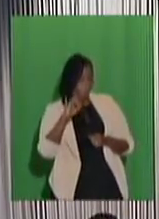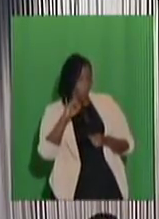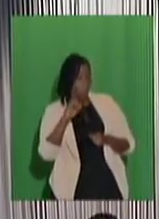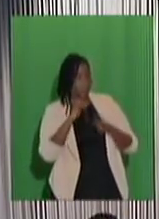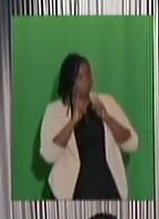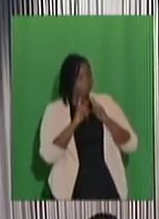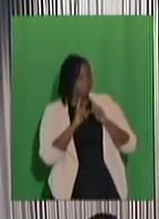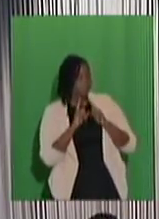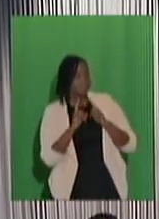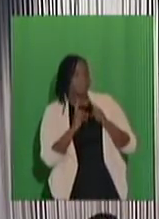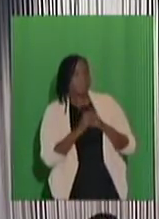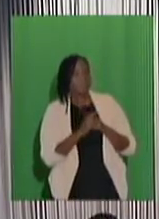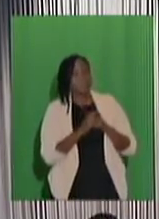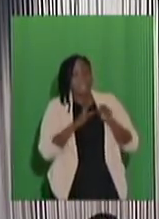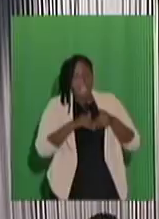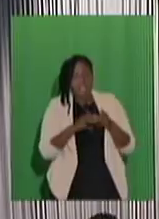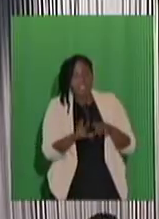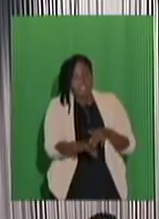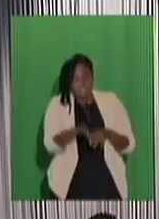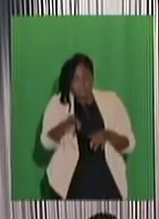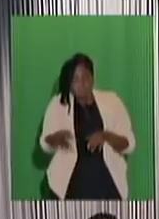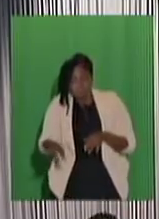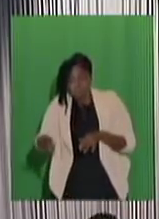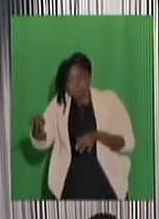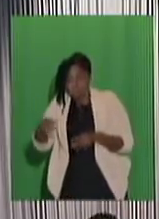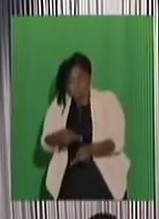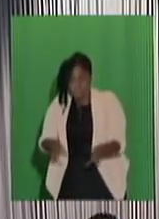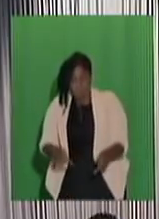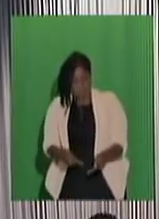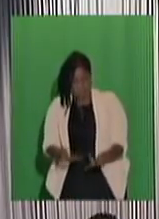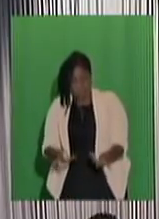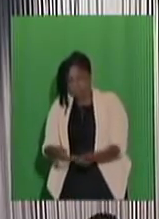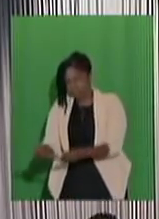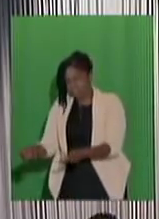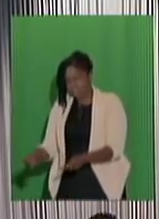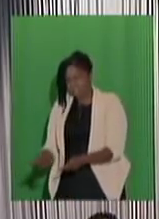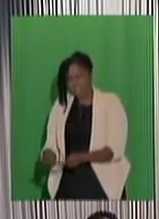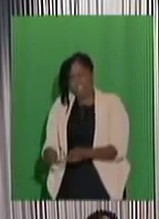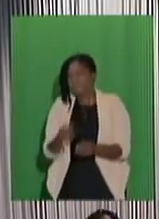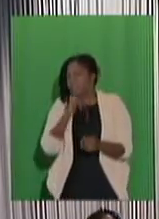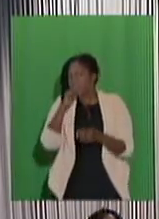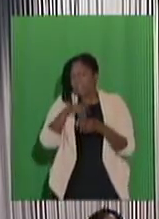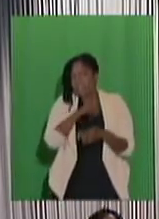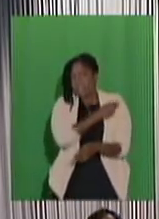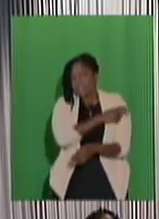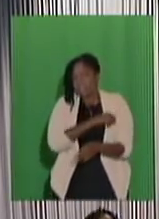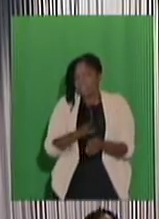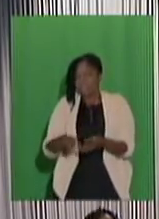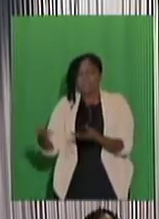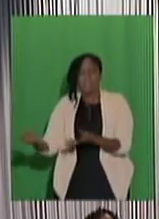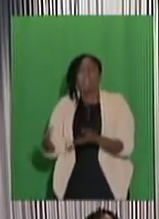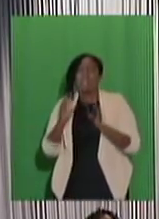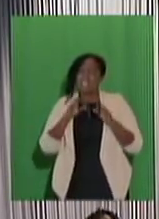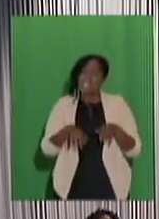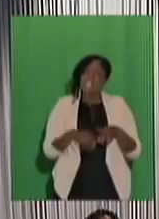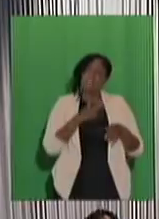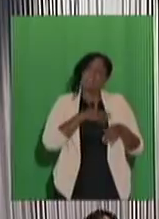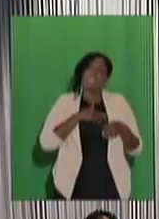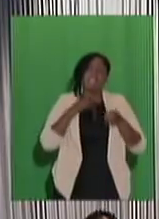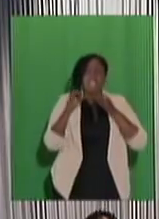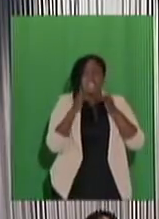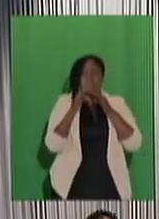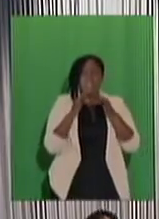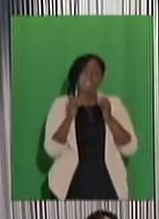sites are chosen outside of the hospitals. Can you just go, you know, into a little more detail about